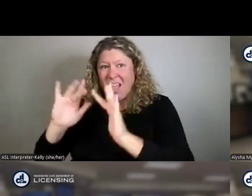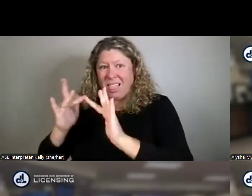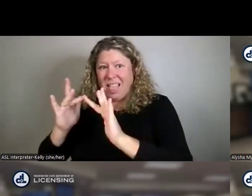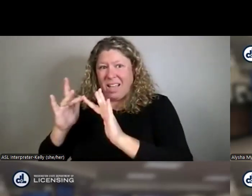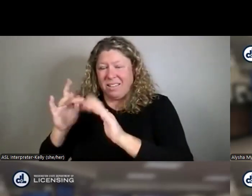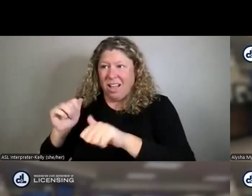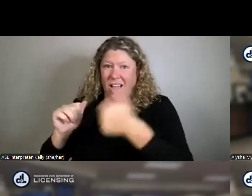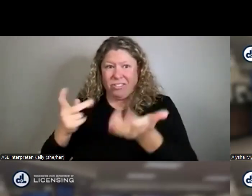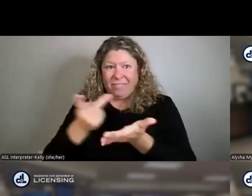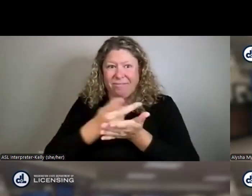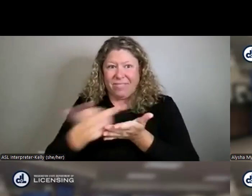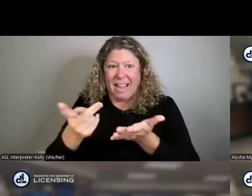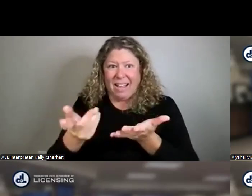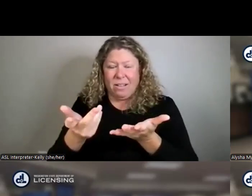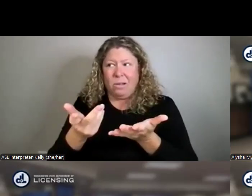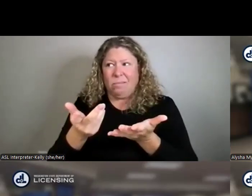sometimes